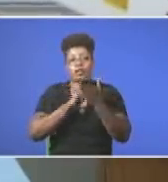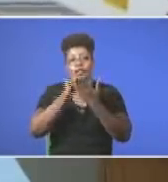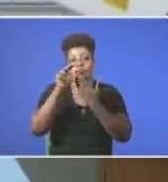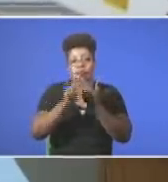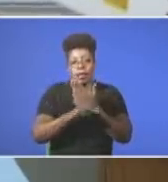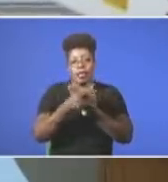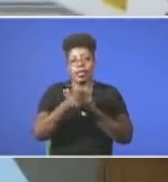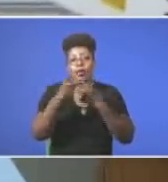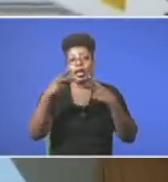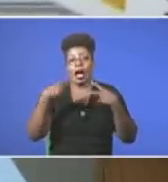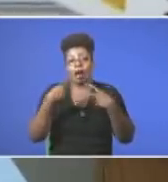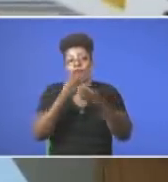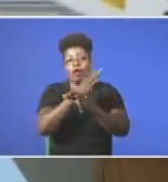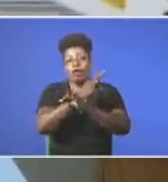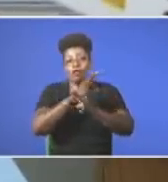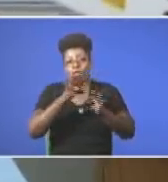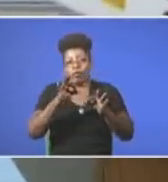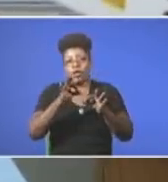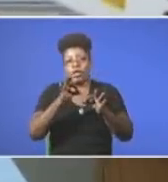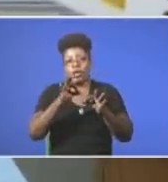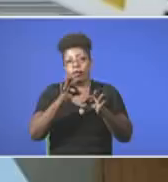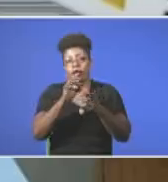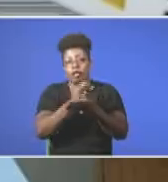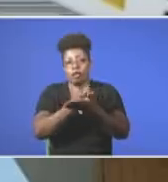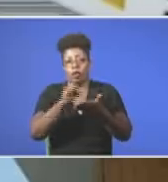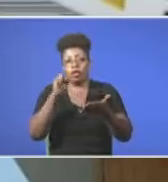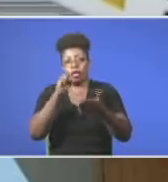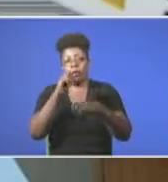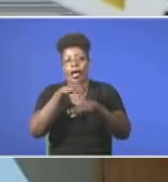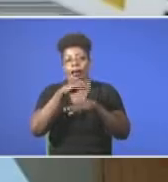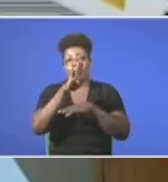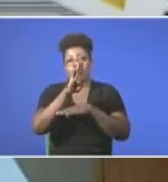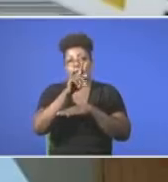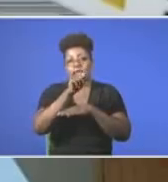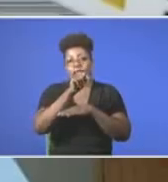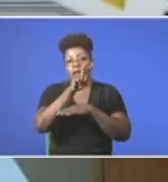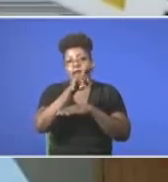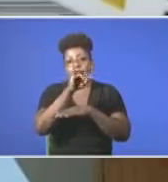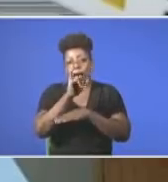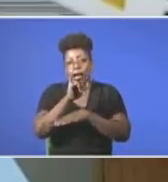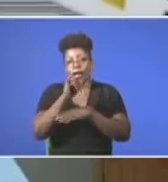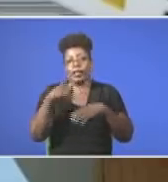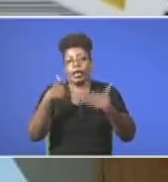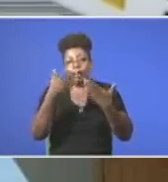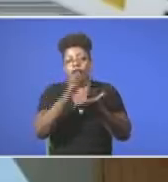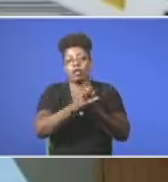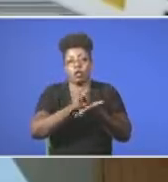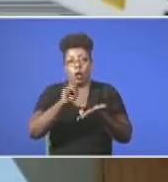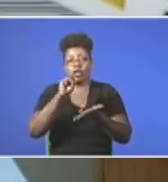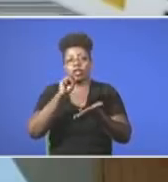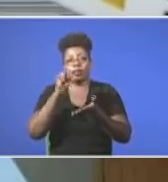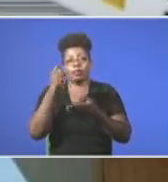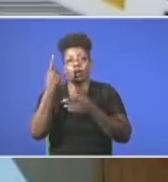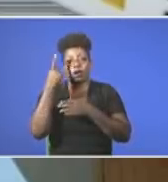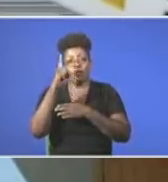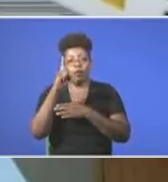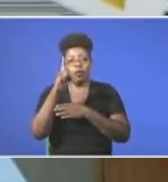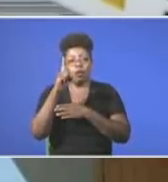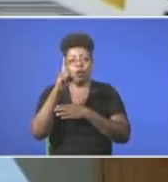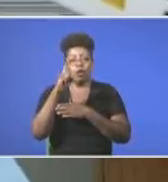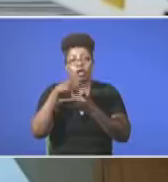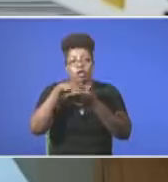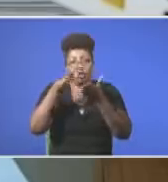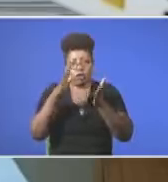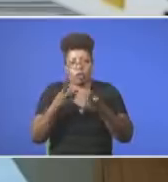to have a free tuition program at BTVI. Essentially, they're offering scholarships to students. The